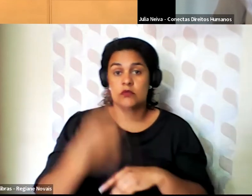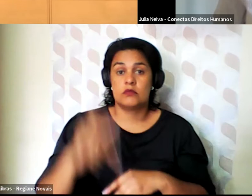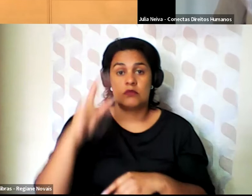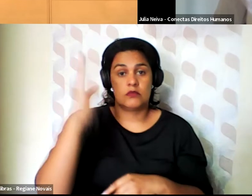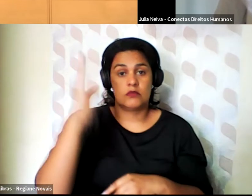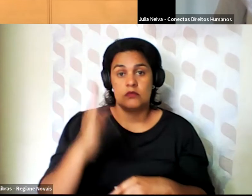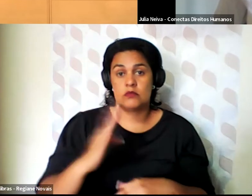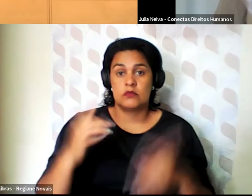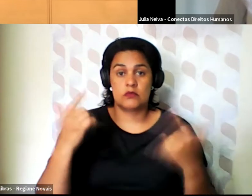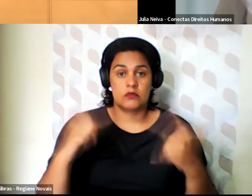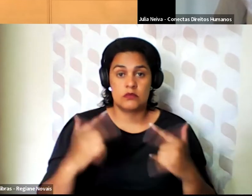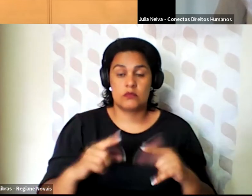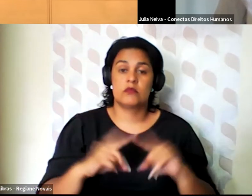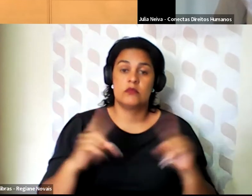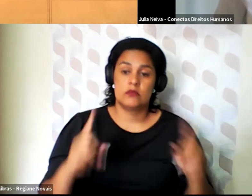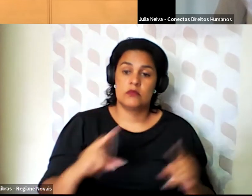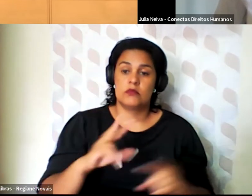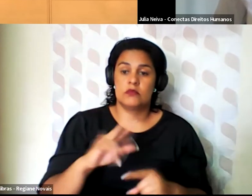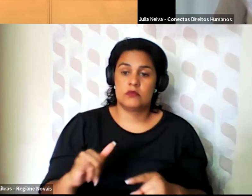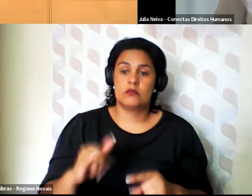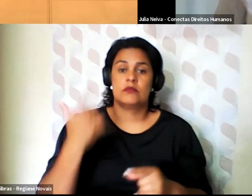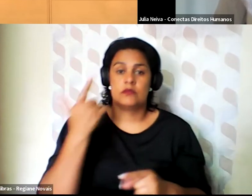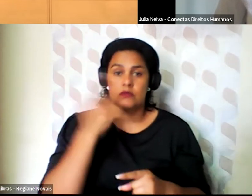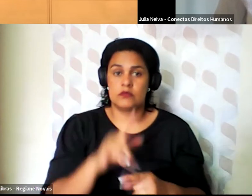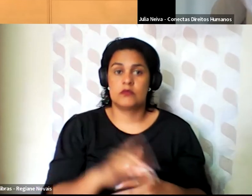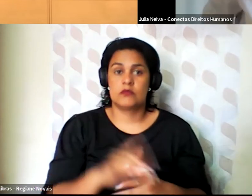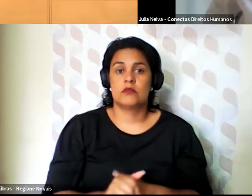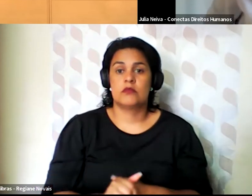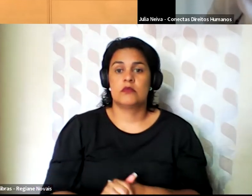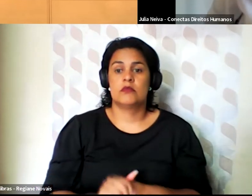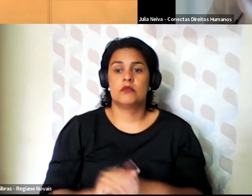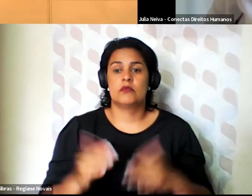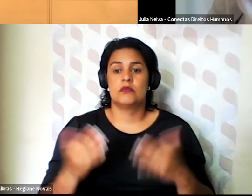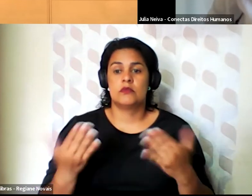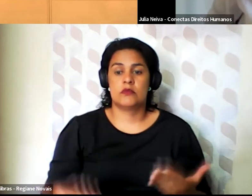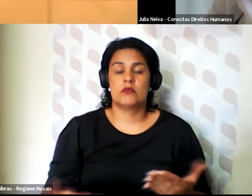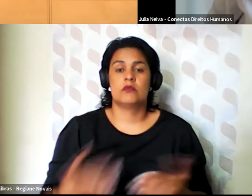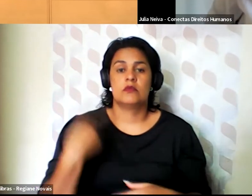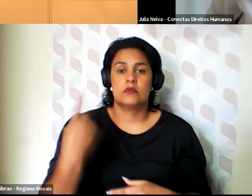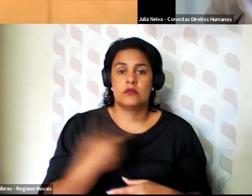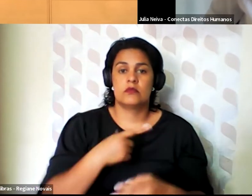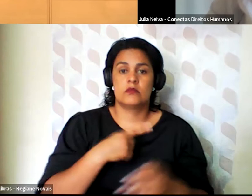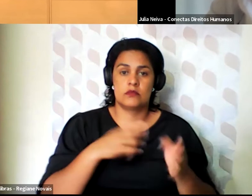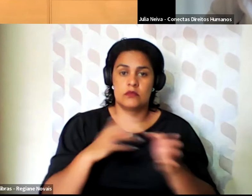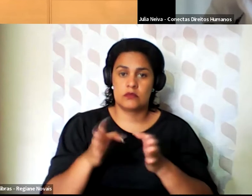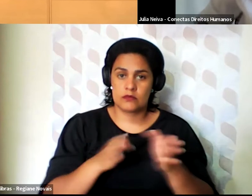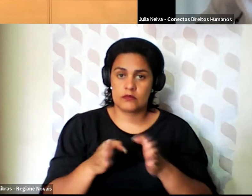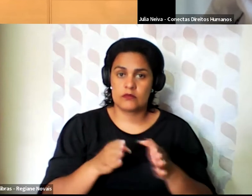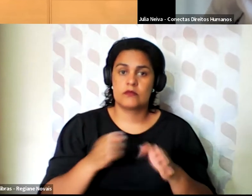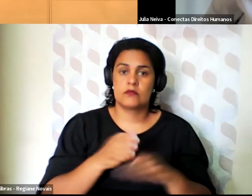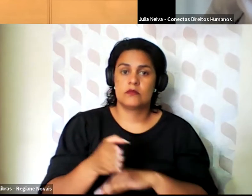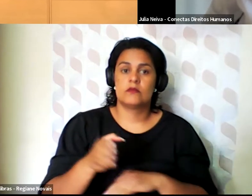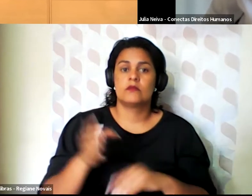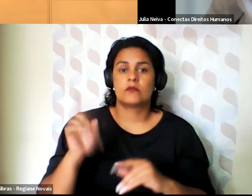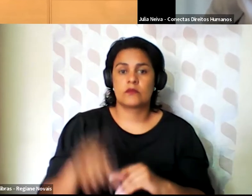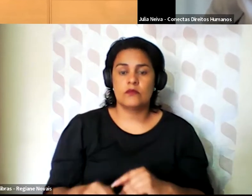We went through the process of accession to the codes of liberalization of capital movements, and we explained a lot of things. The